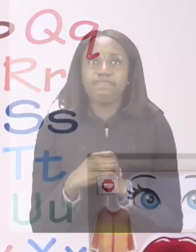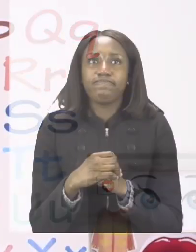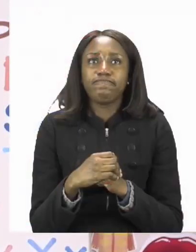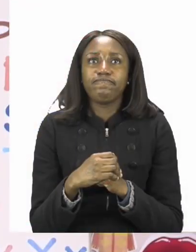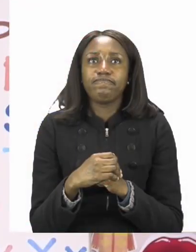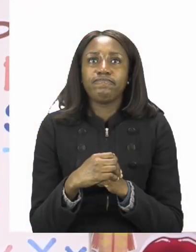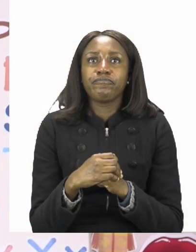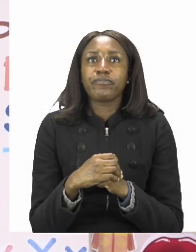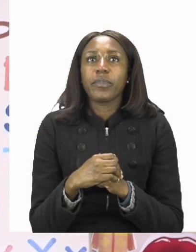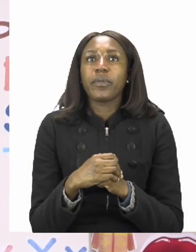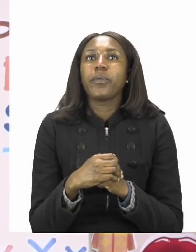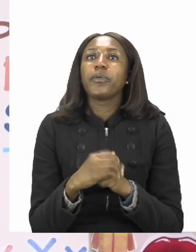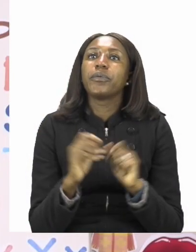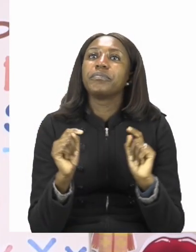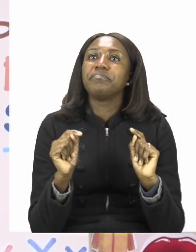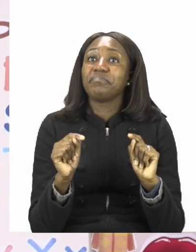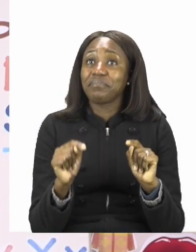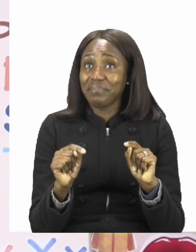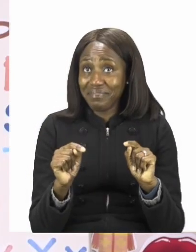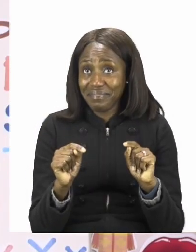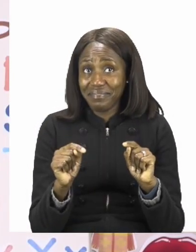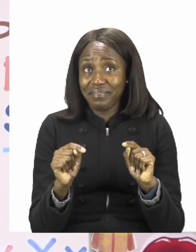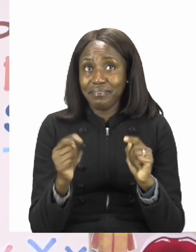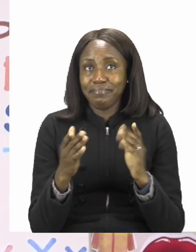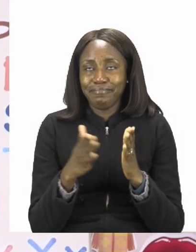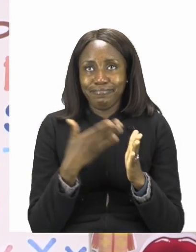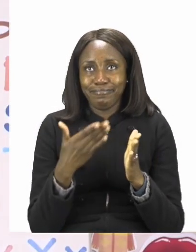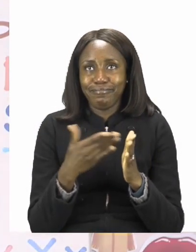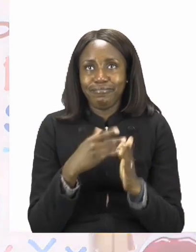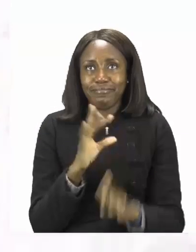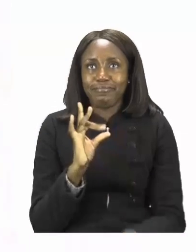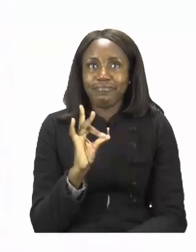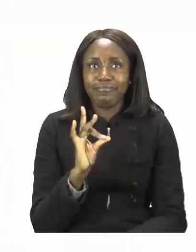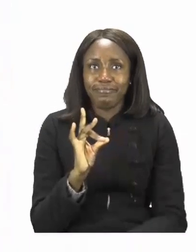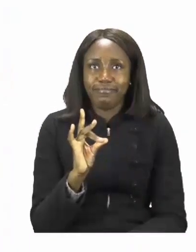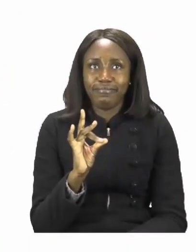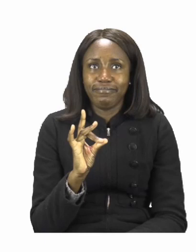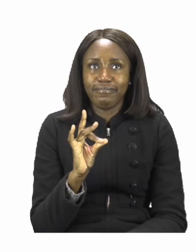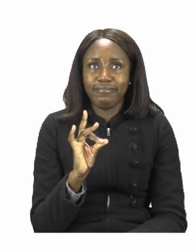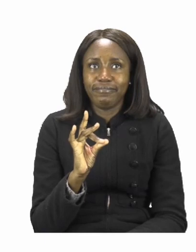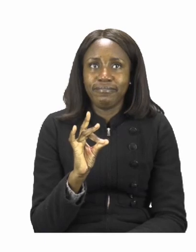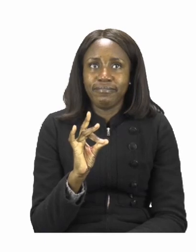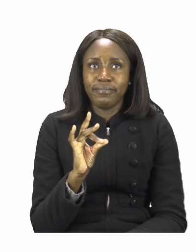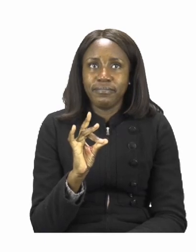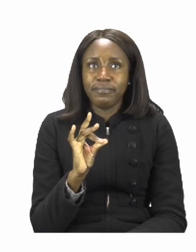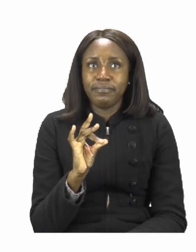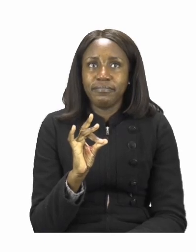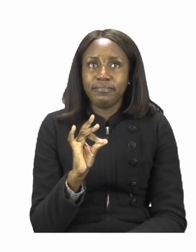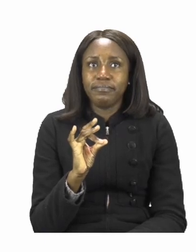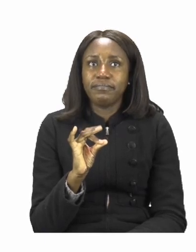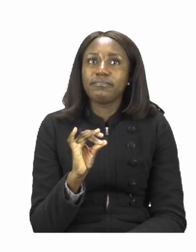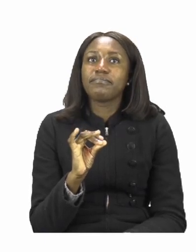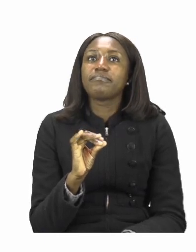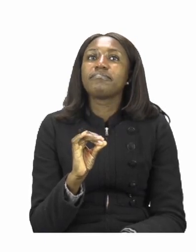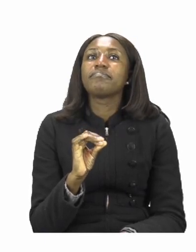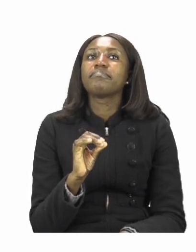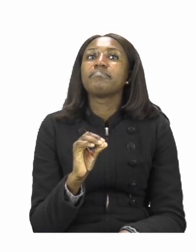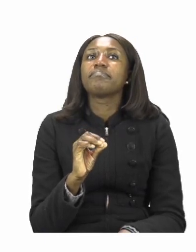For our lesson now, boys and girls, let's all turn to page 8. On page 8, we are going to be